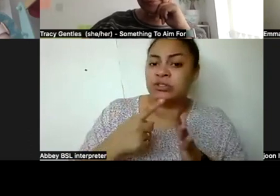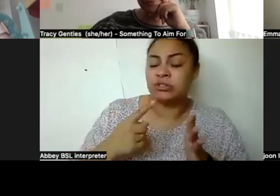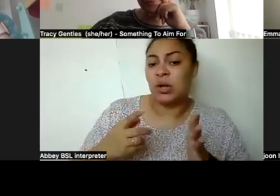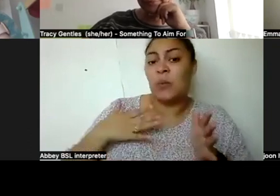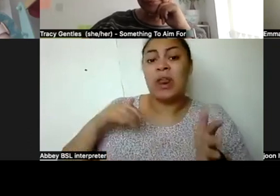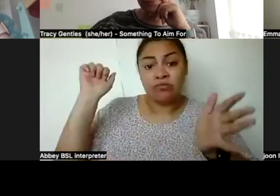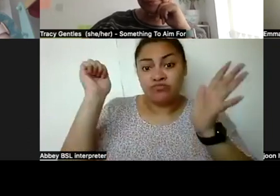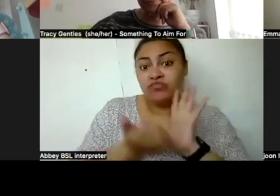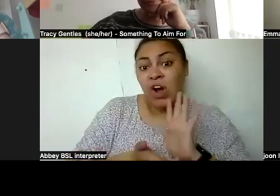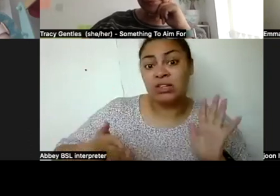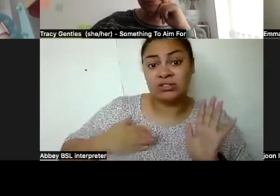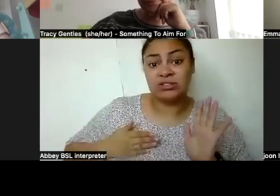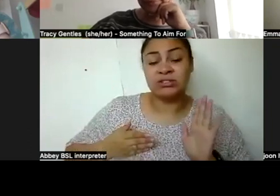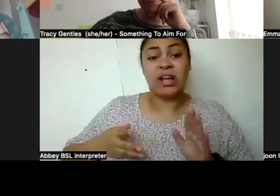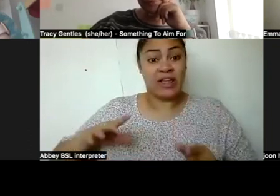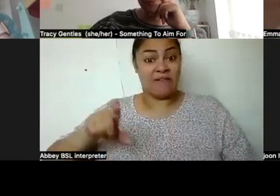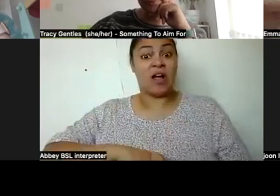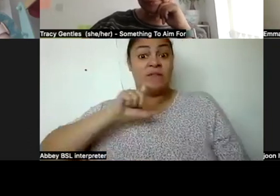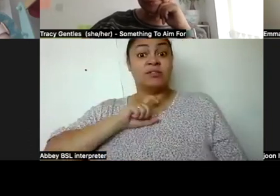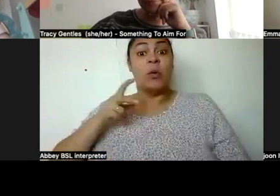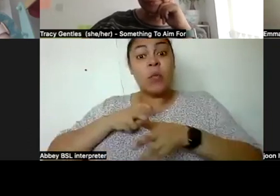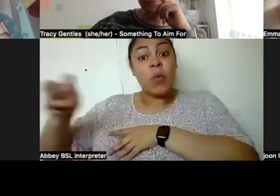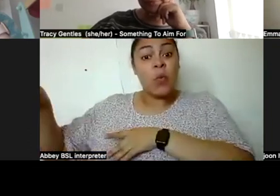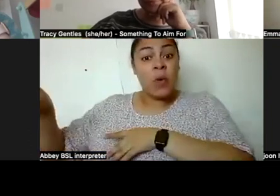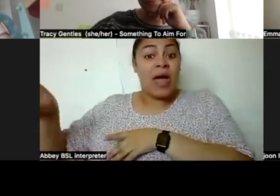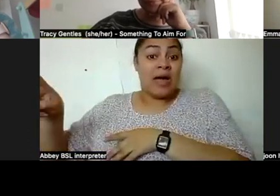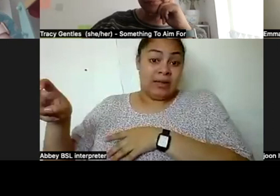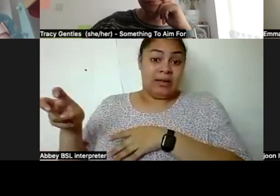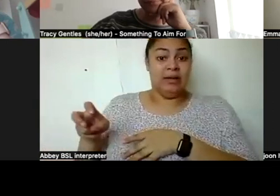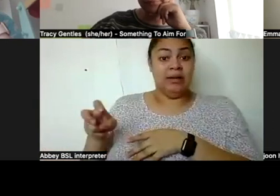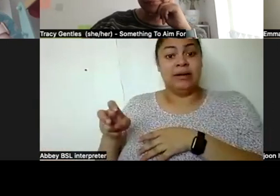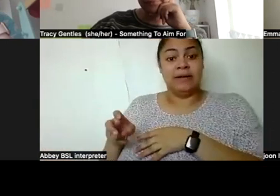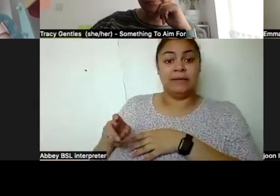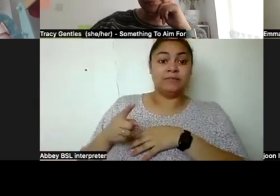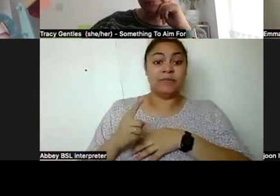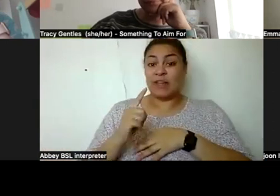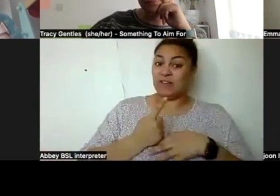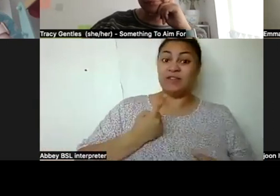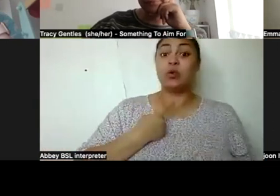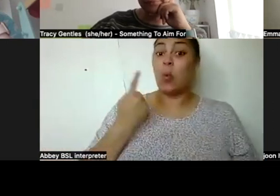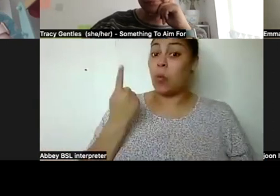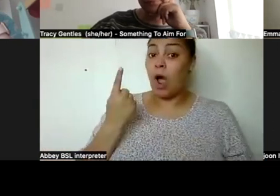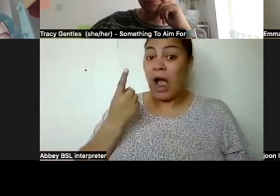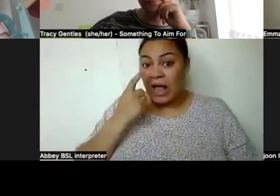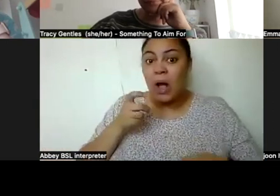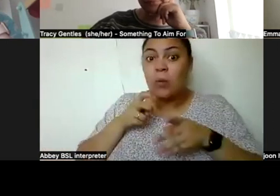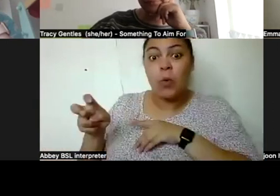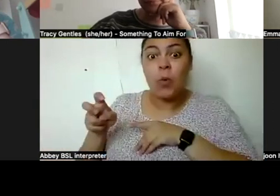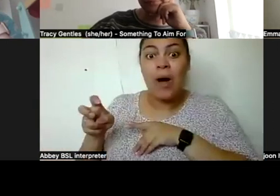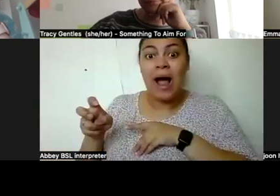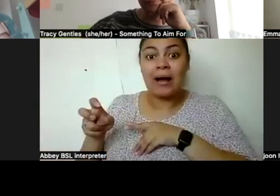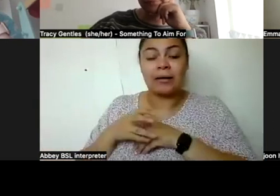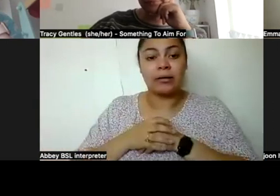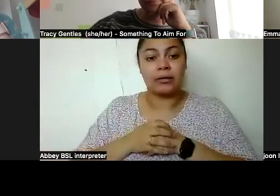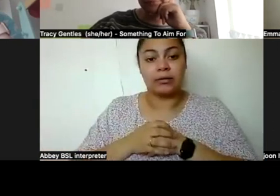need to have the confidence to walk away from the table when any of us, even if it is just one of us, is offered anything less.